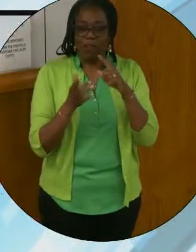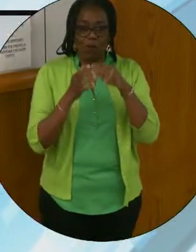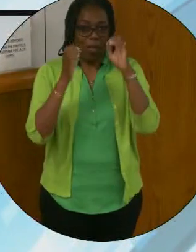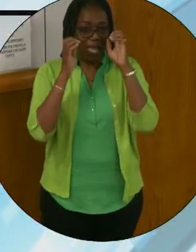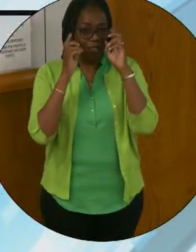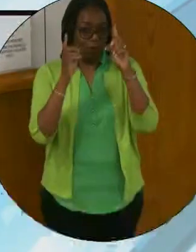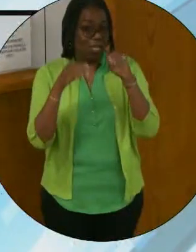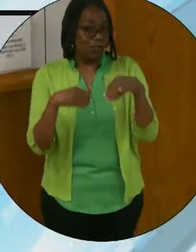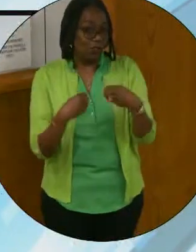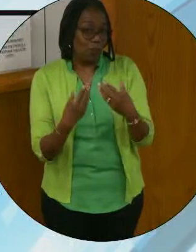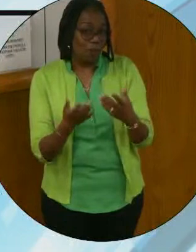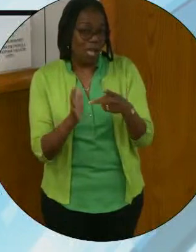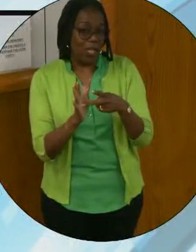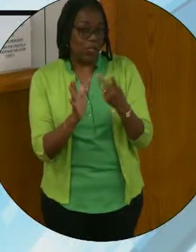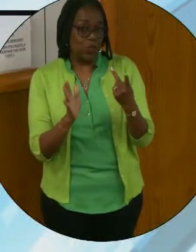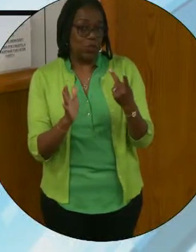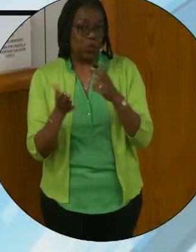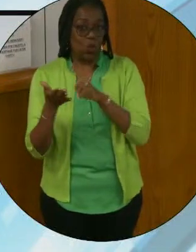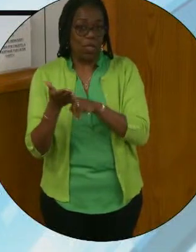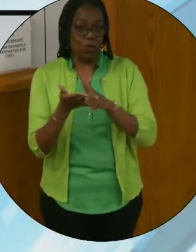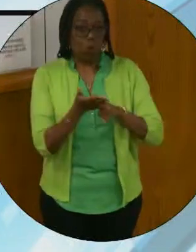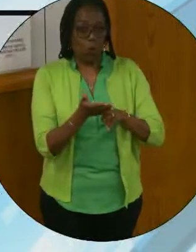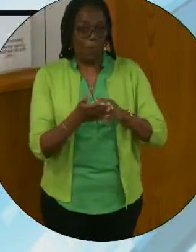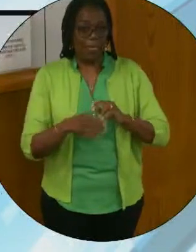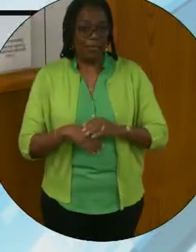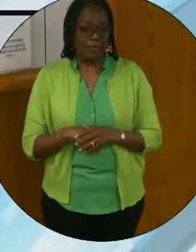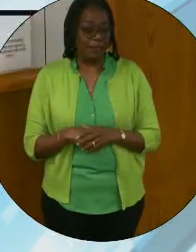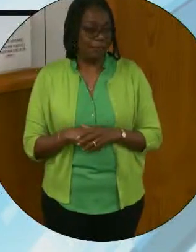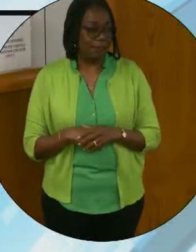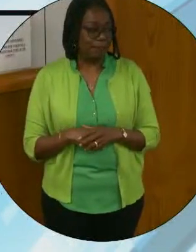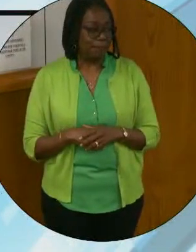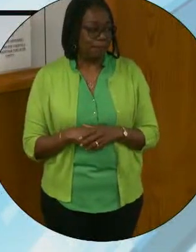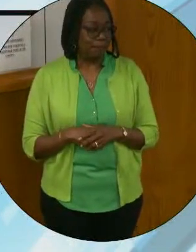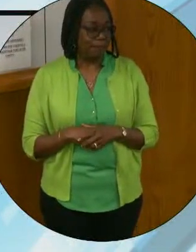educators to provide dual enrollment.